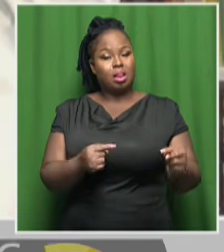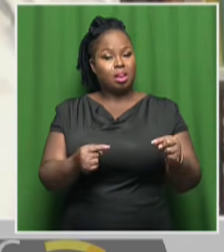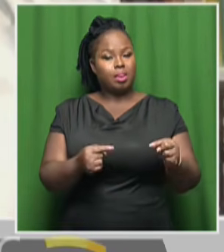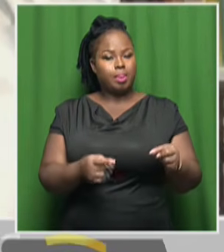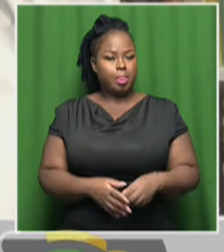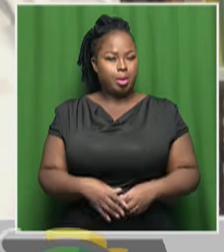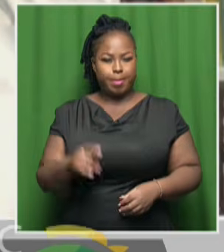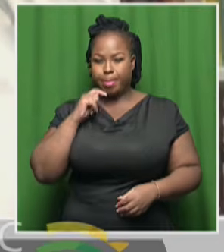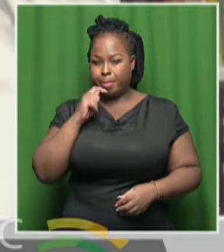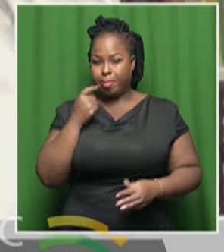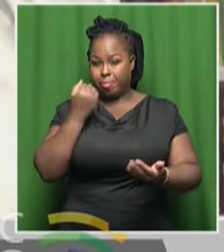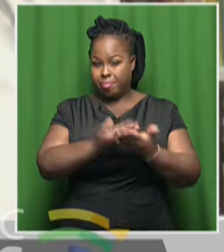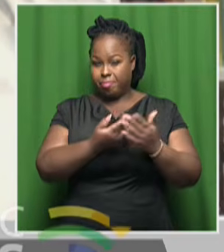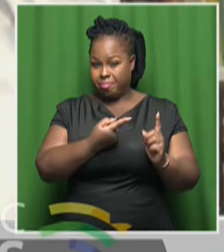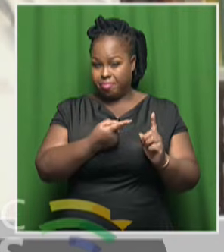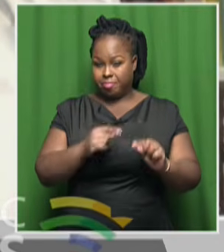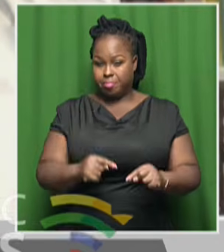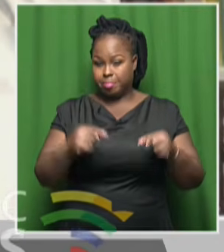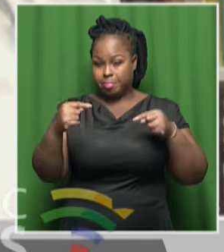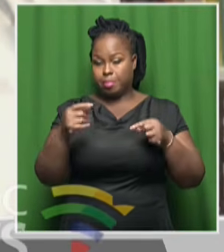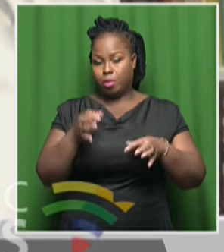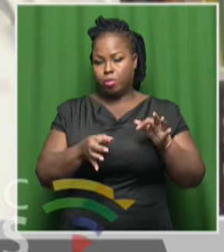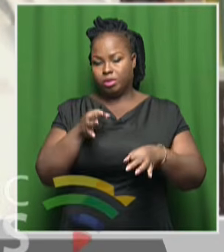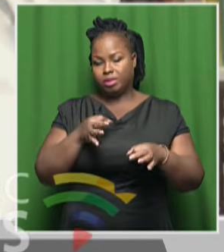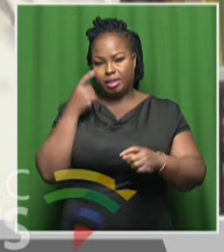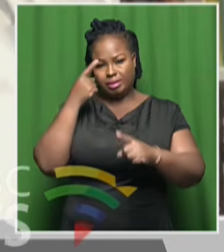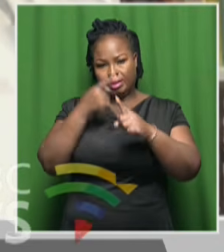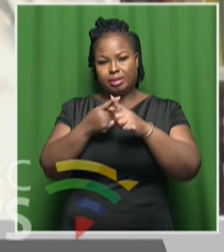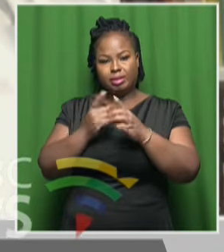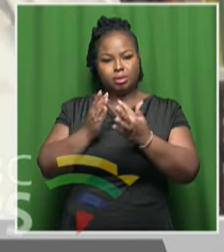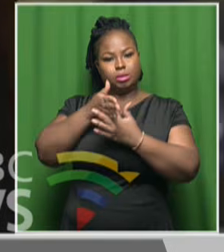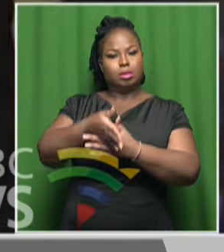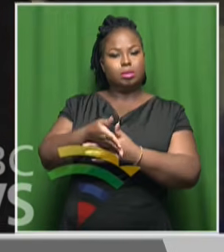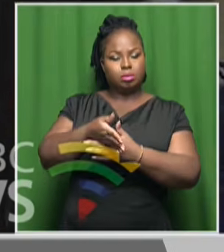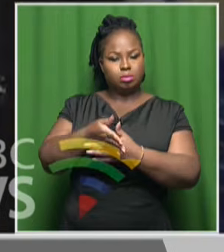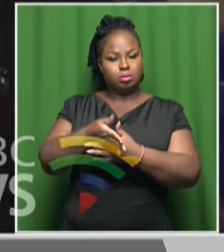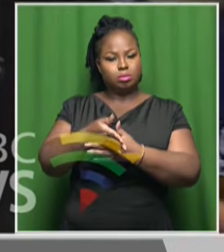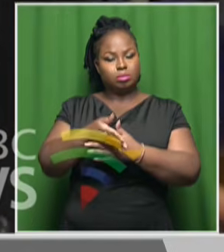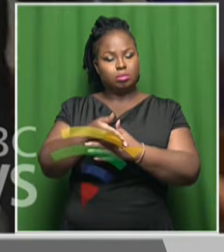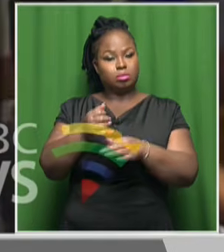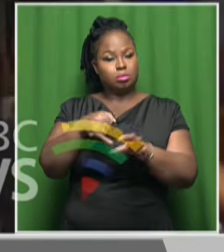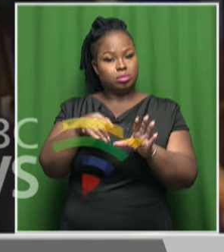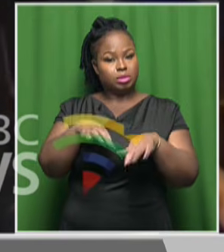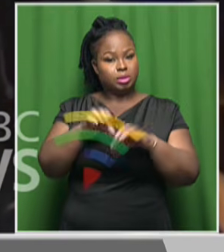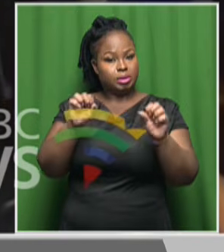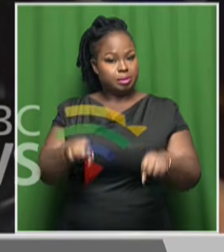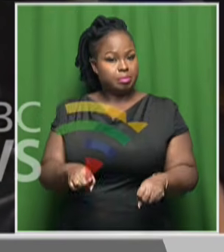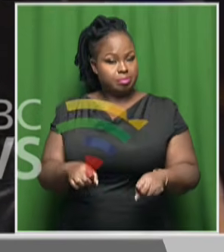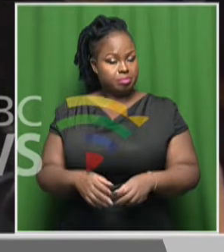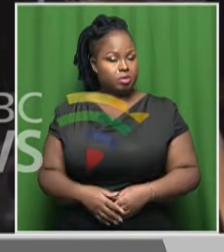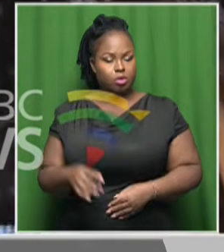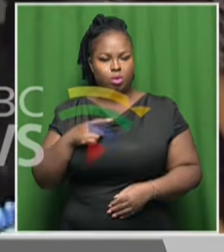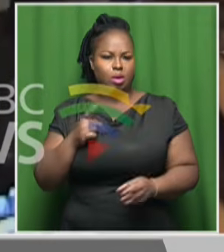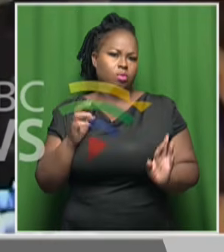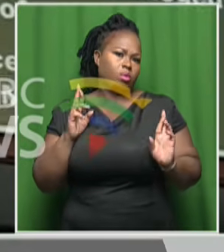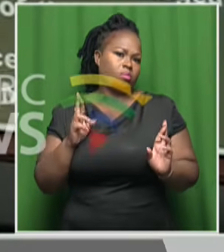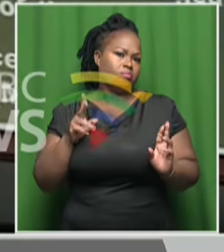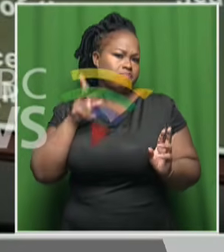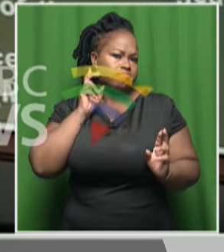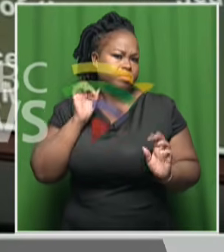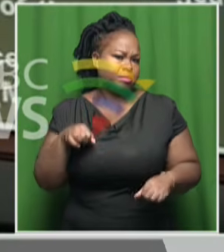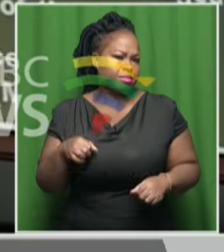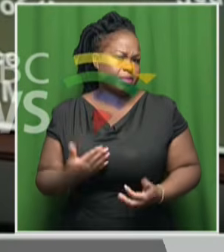validate his claims against the political targeting and interference within the system, which is what we are hoping to